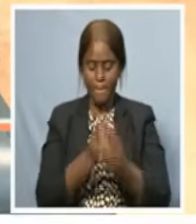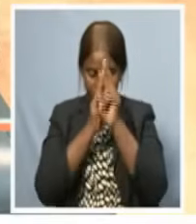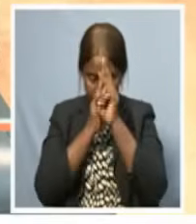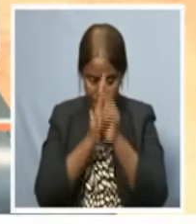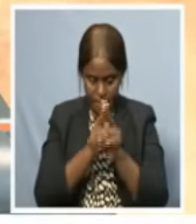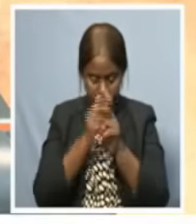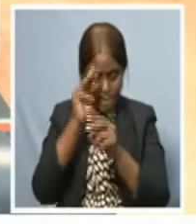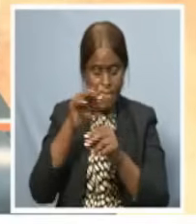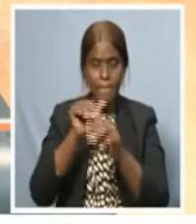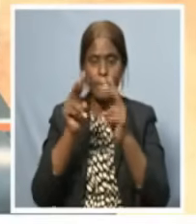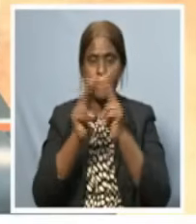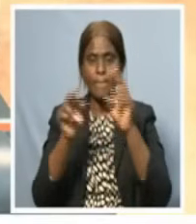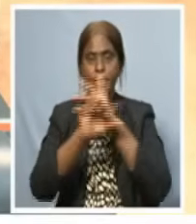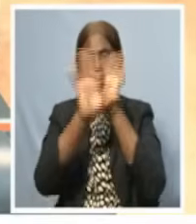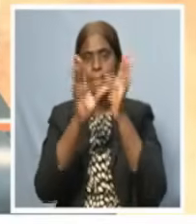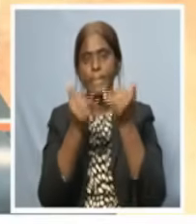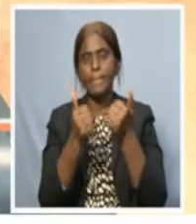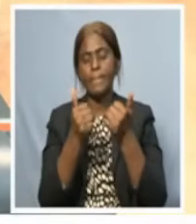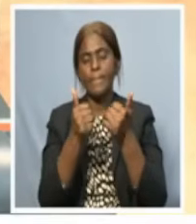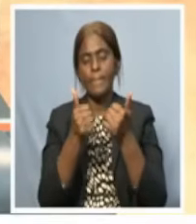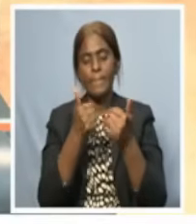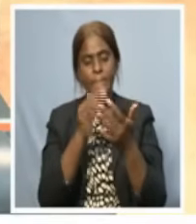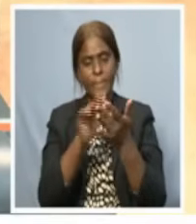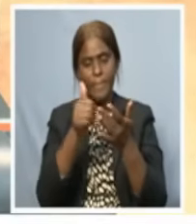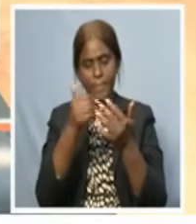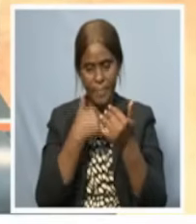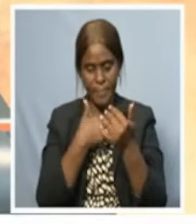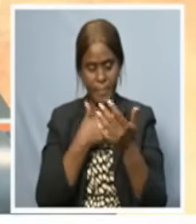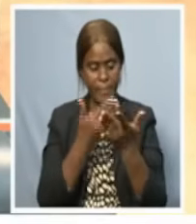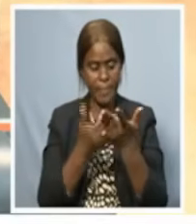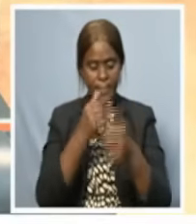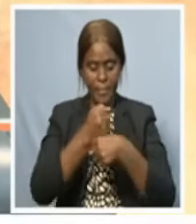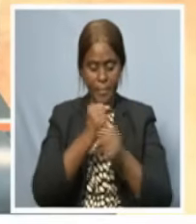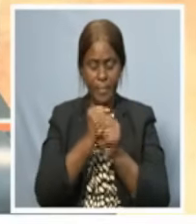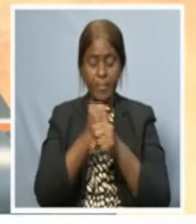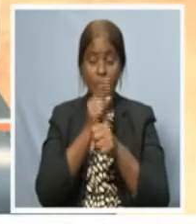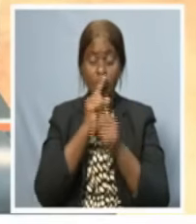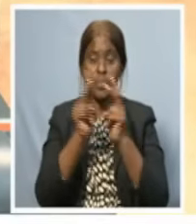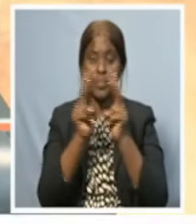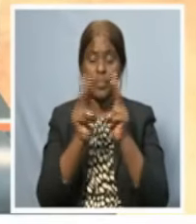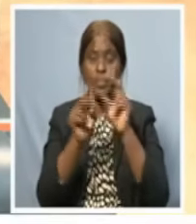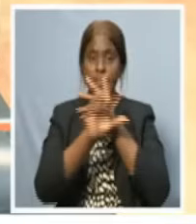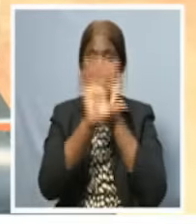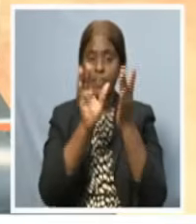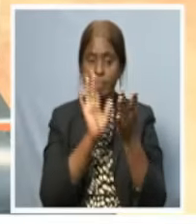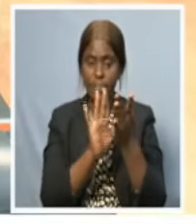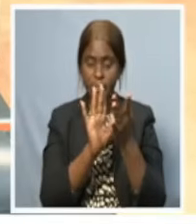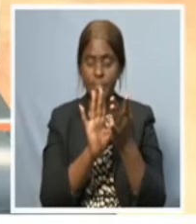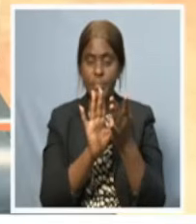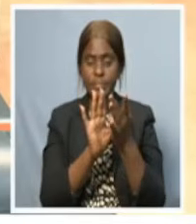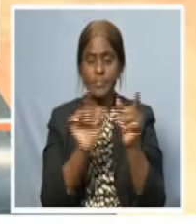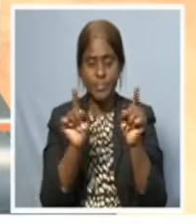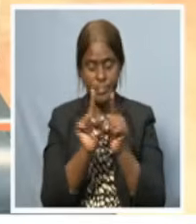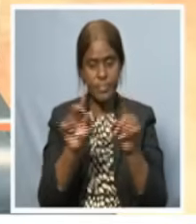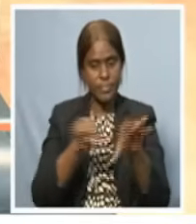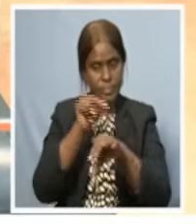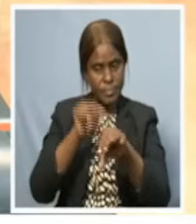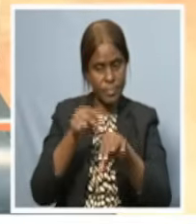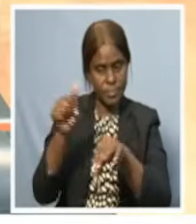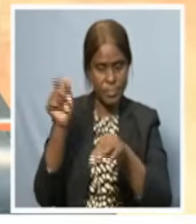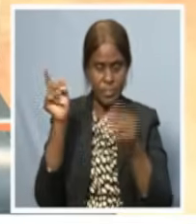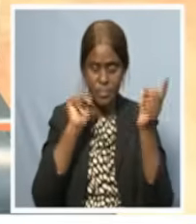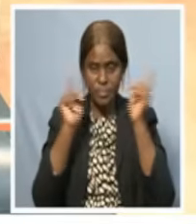Honorable Minister, quite clearly, you have made very clear, and the nation